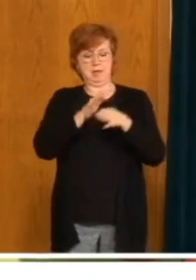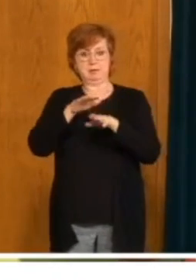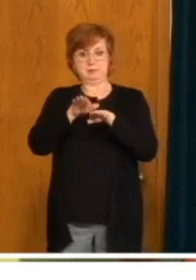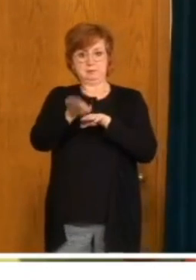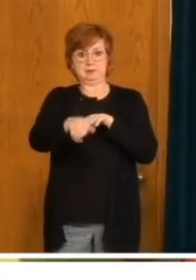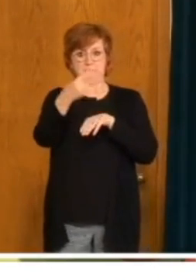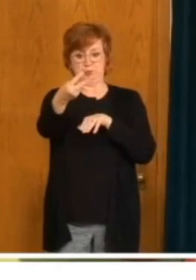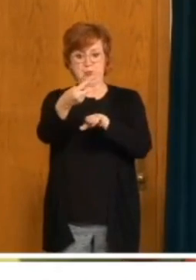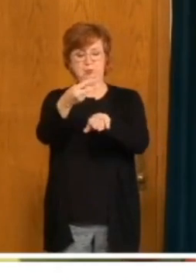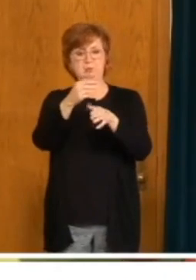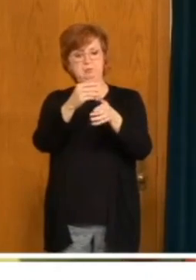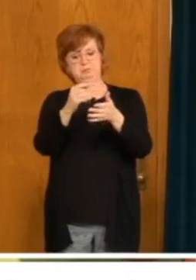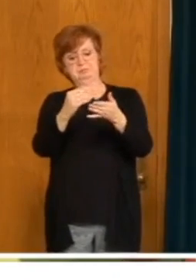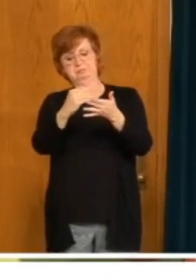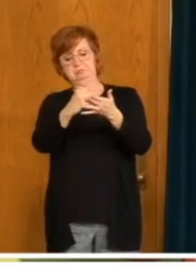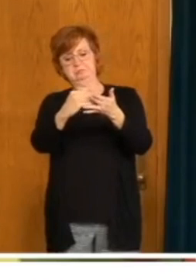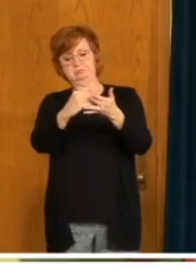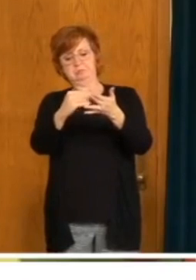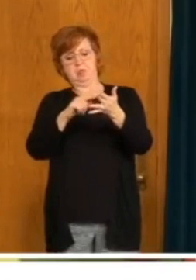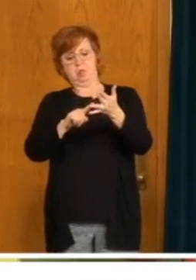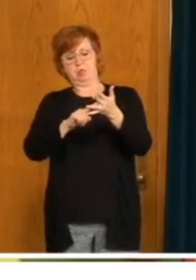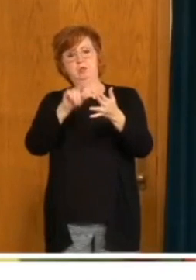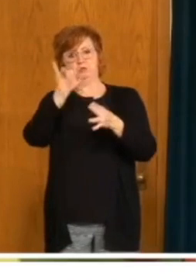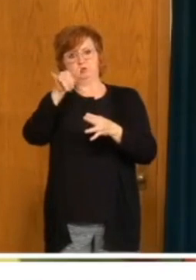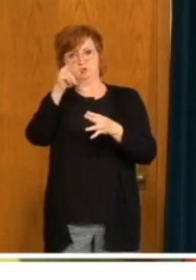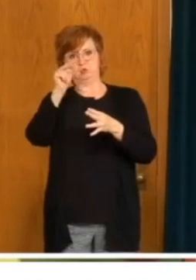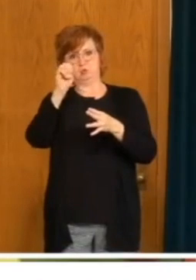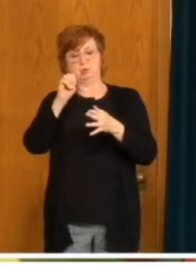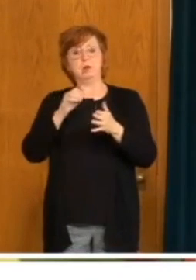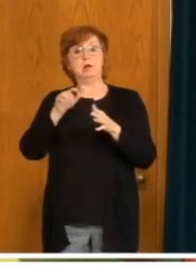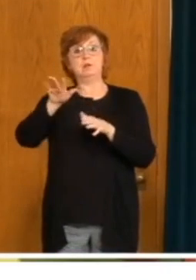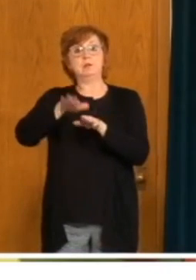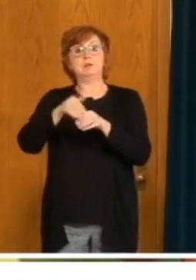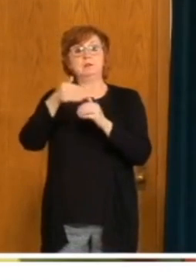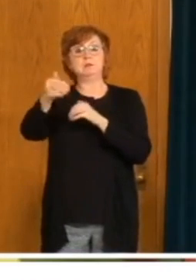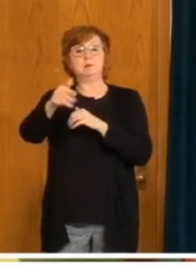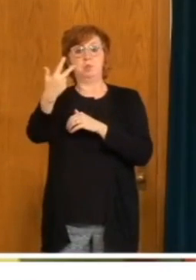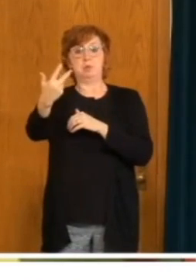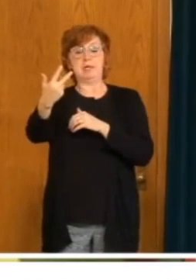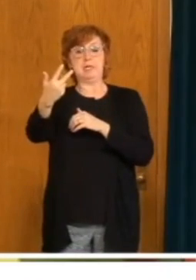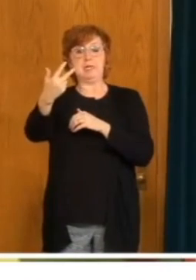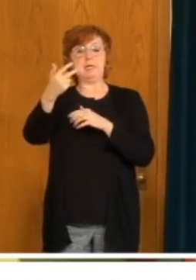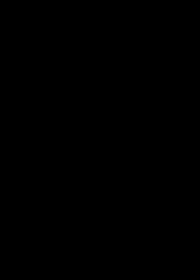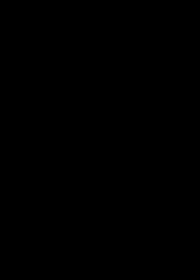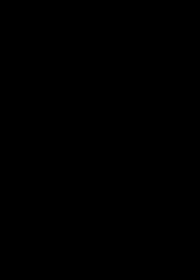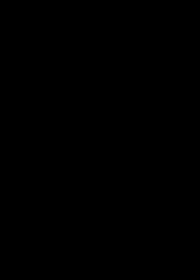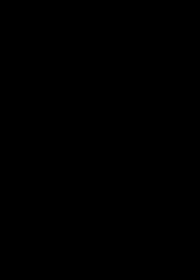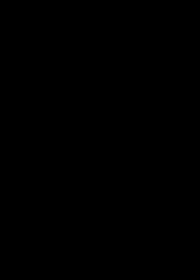the third week of June, and step three will be in early to mid-July.